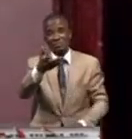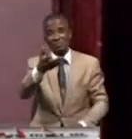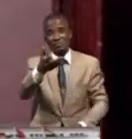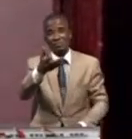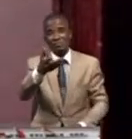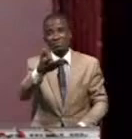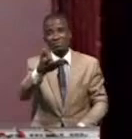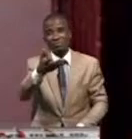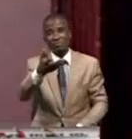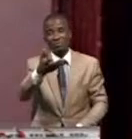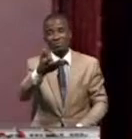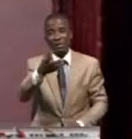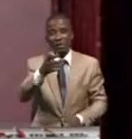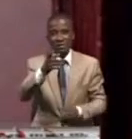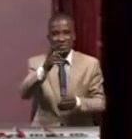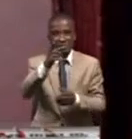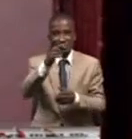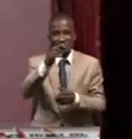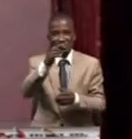You arrive